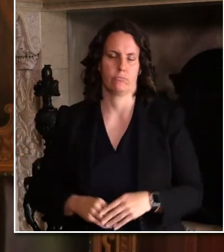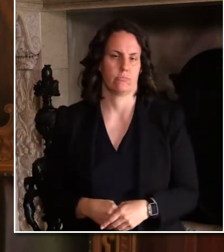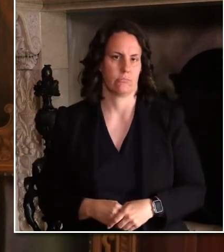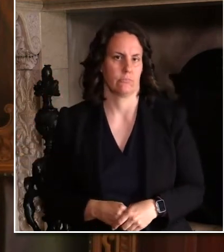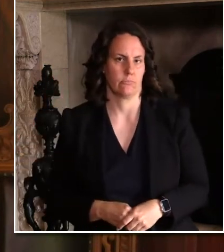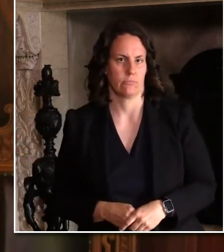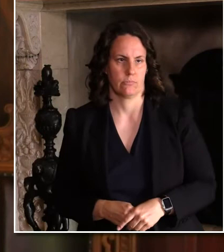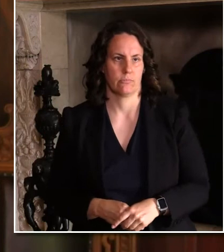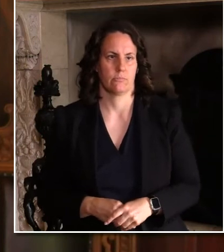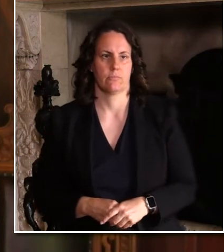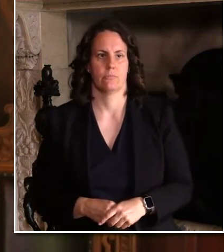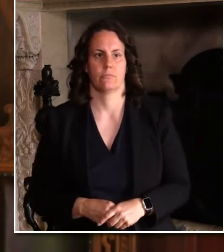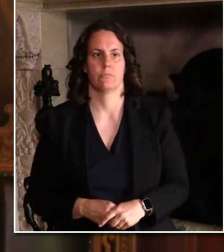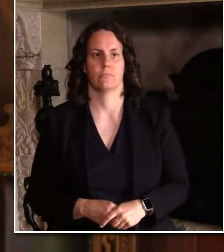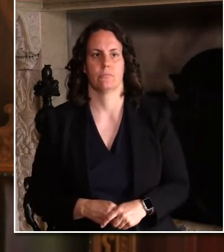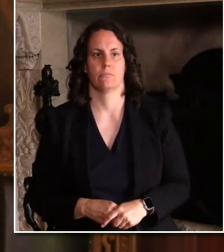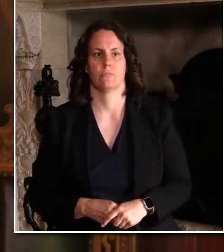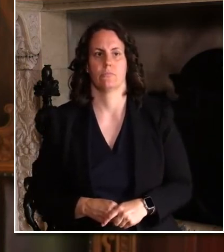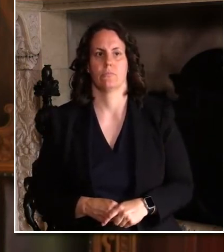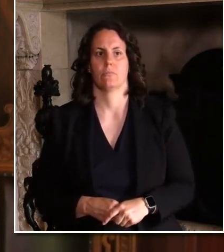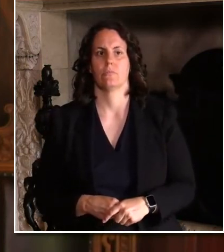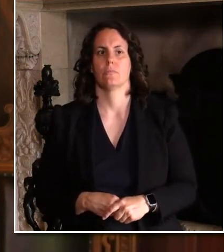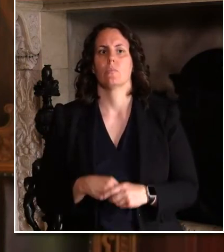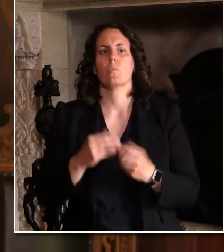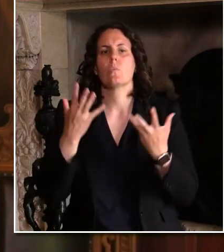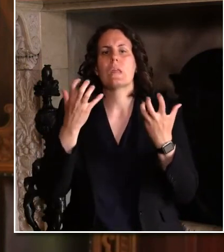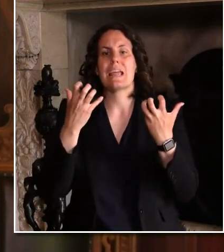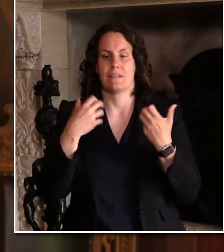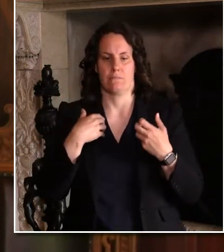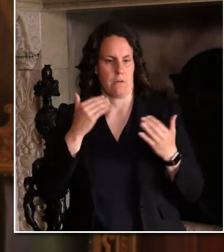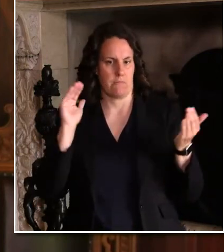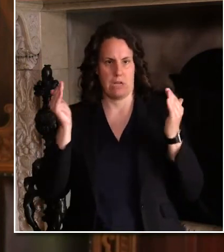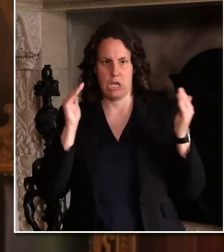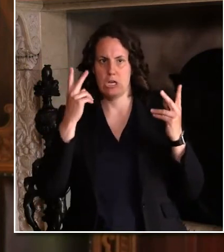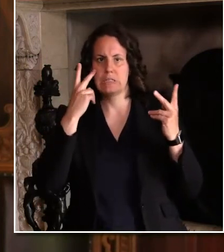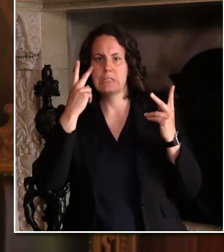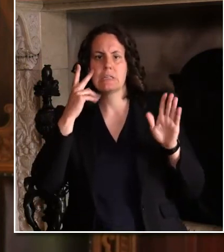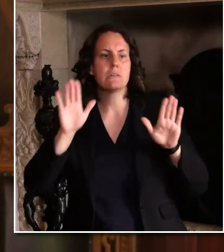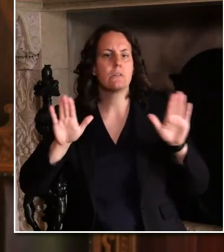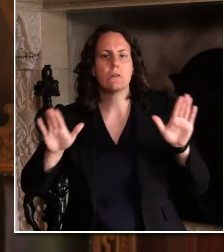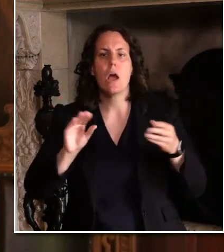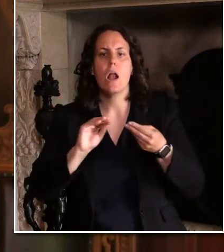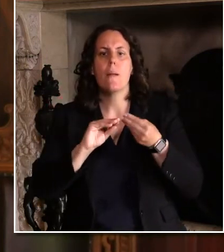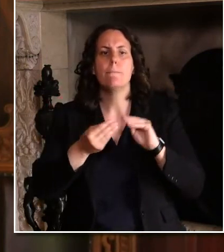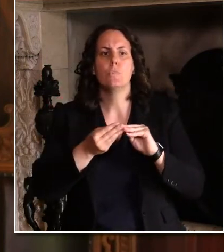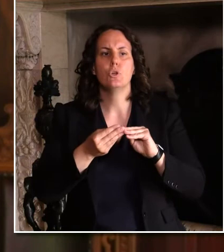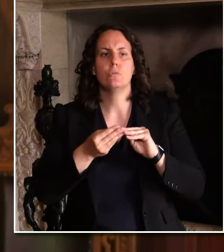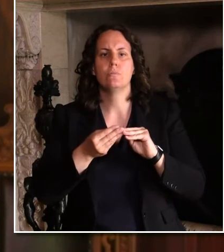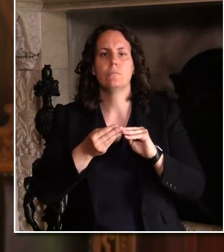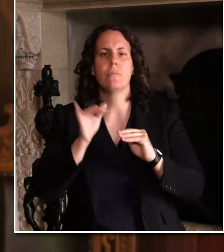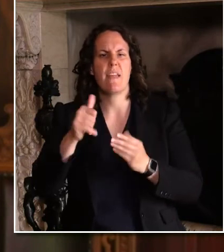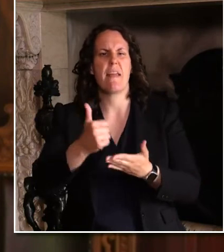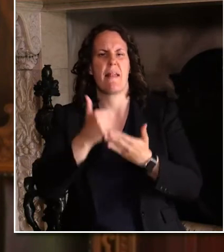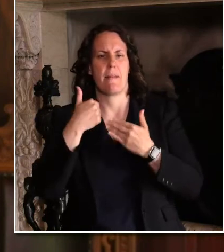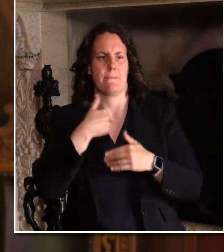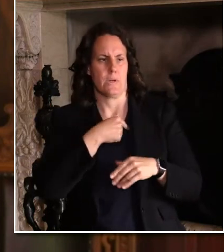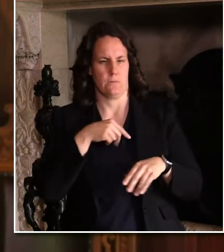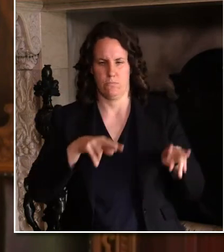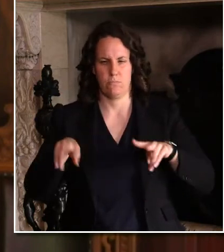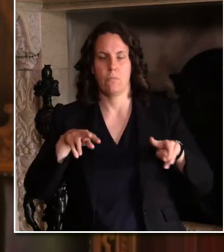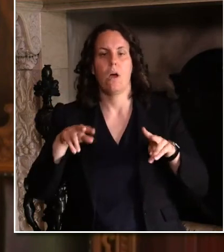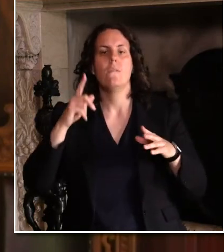a research or surveillance purpose to see how many people have been infected over time, but it's not the testing that we use for diagnostic